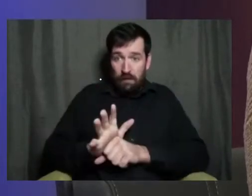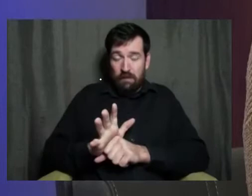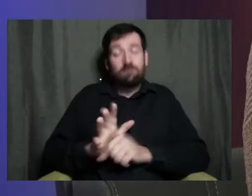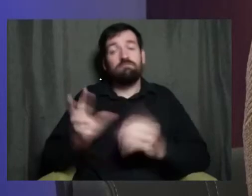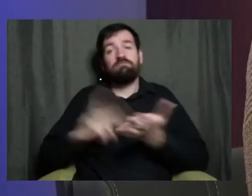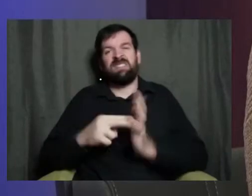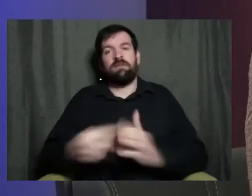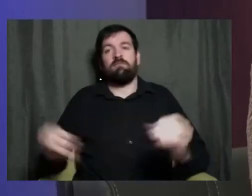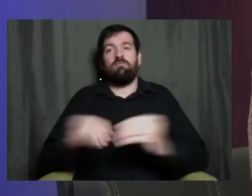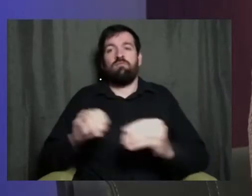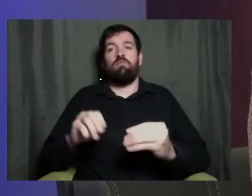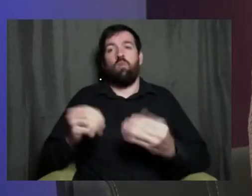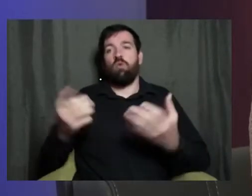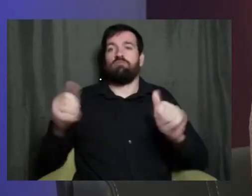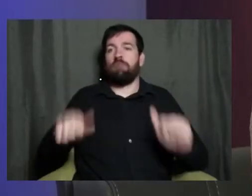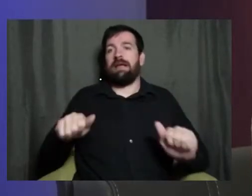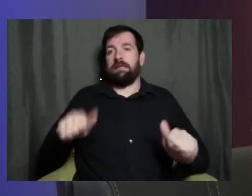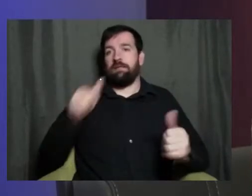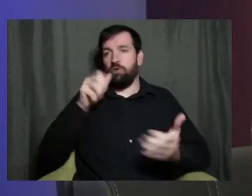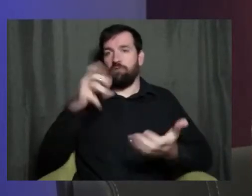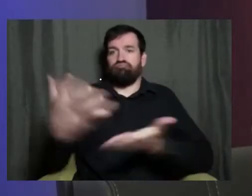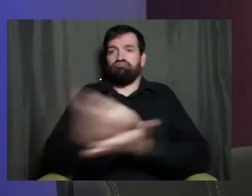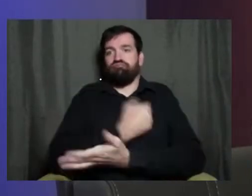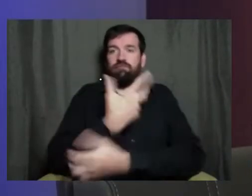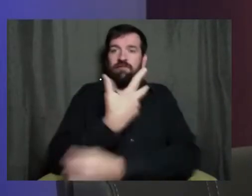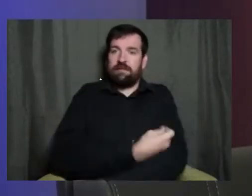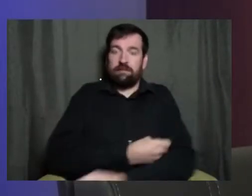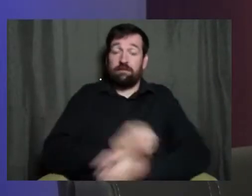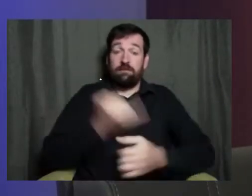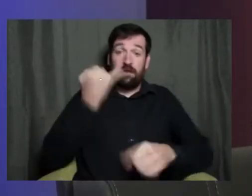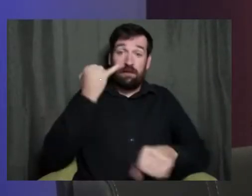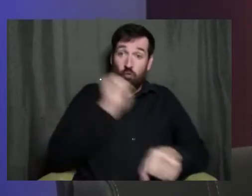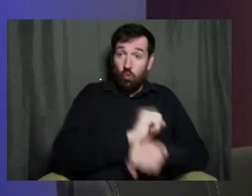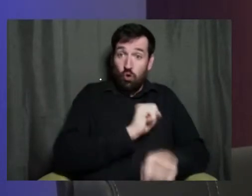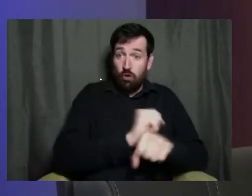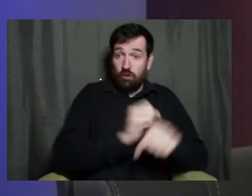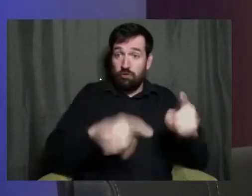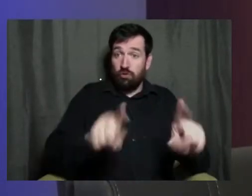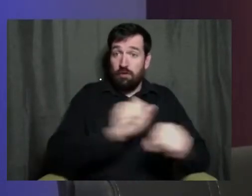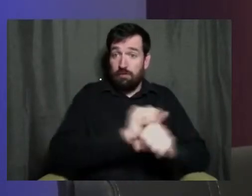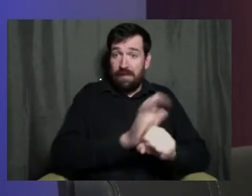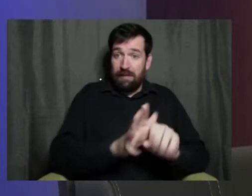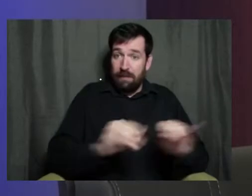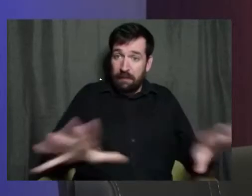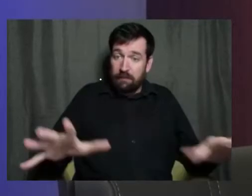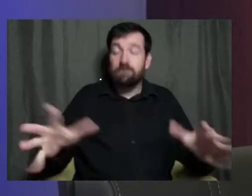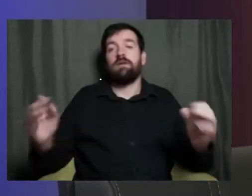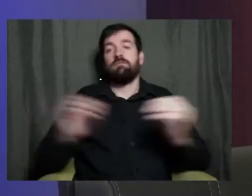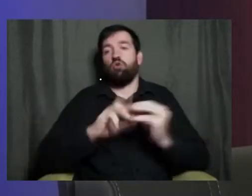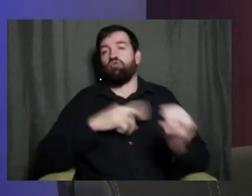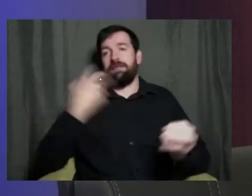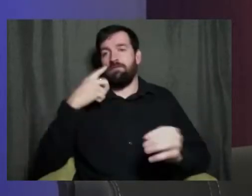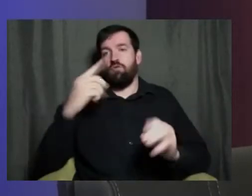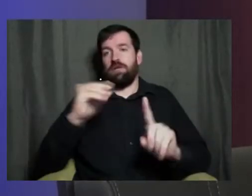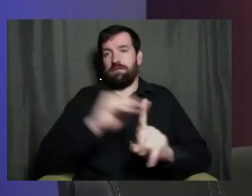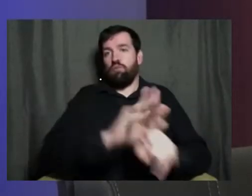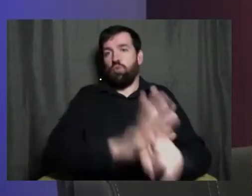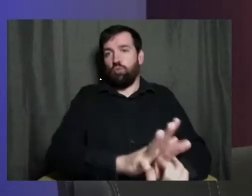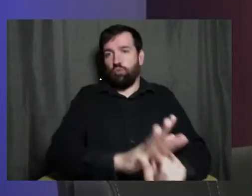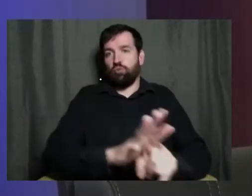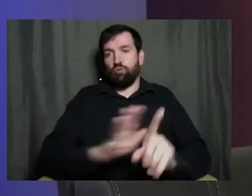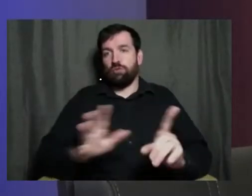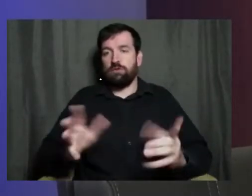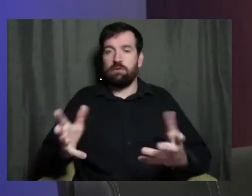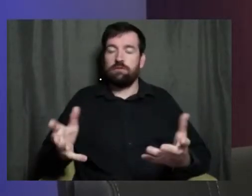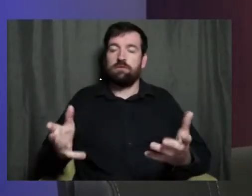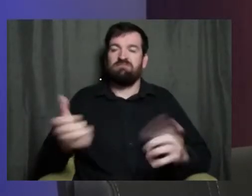us that have worked in person during the pandemic, we're at a higher risk of being exposed, therefore a higher risk of contracting the virus. I think those people are more likely